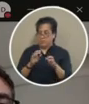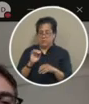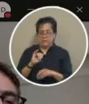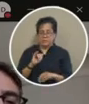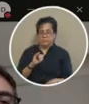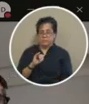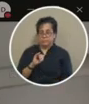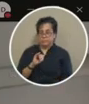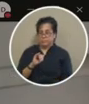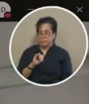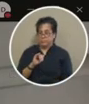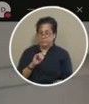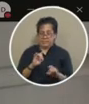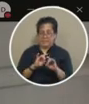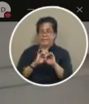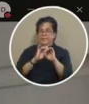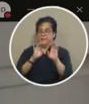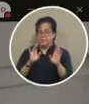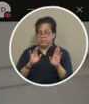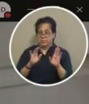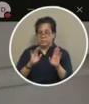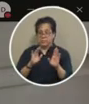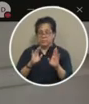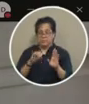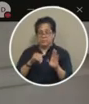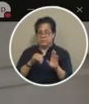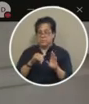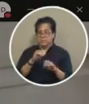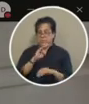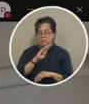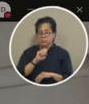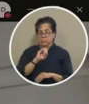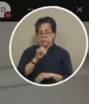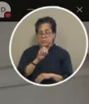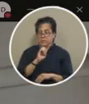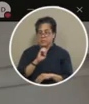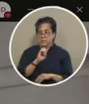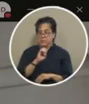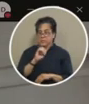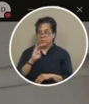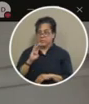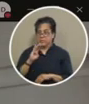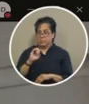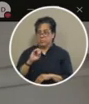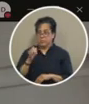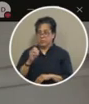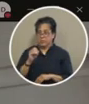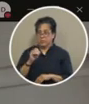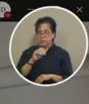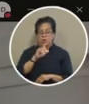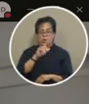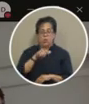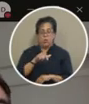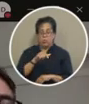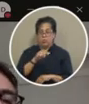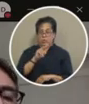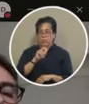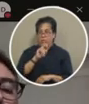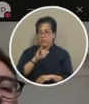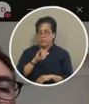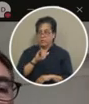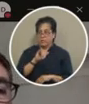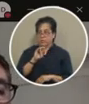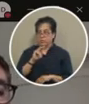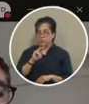very clear assessment done, was that Valle Bajo was above and beyond. Lower Valley